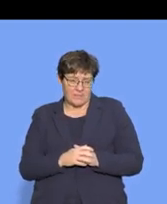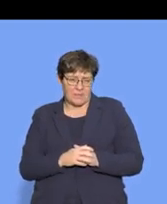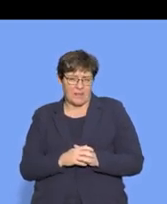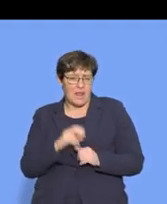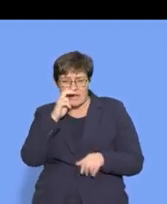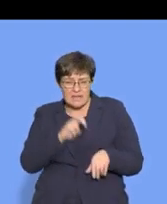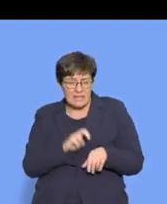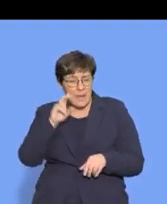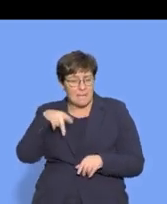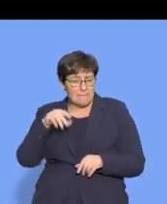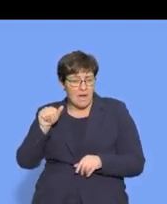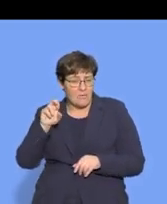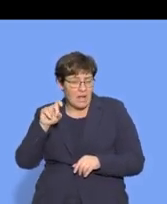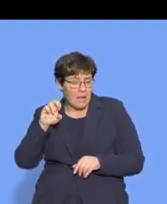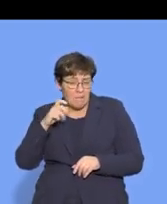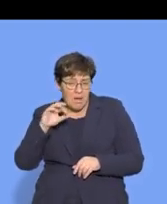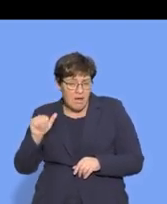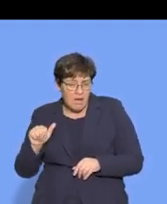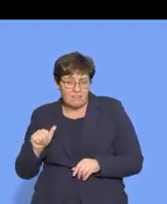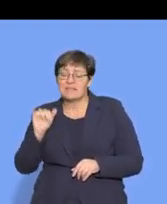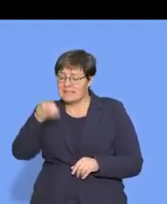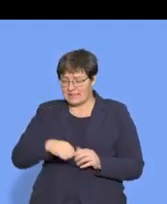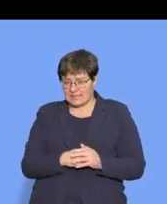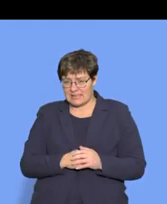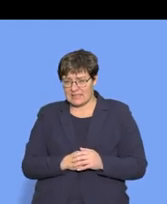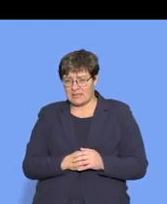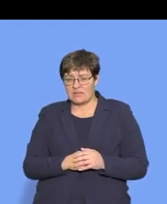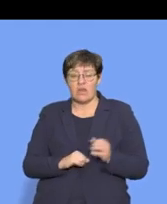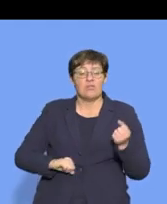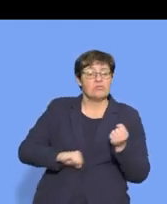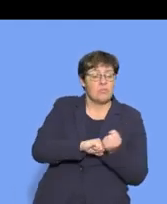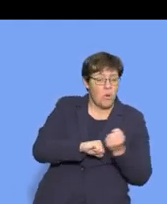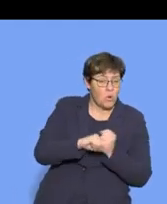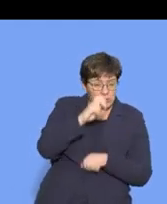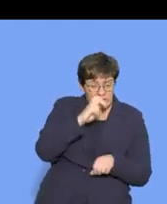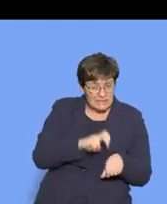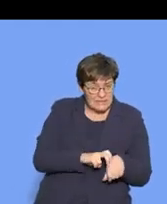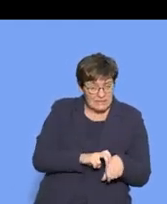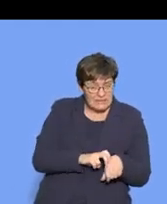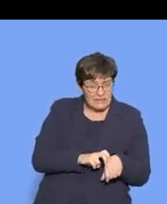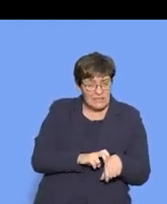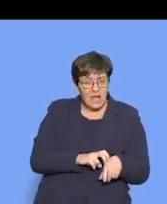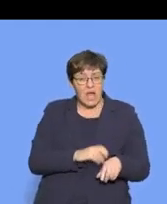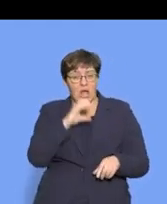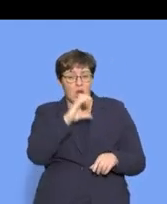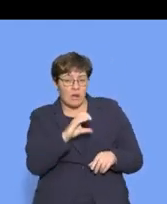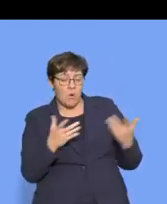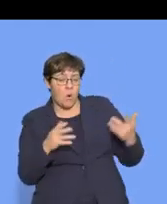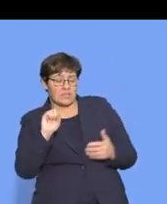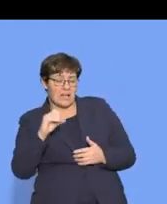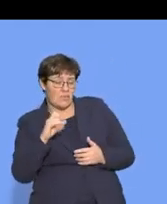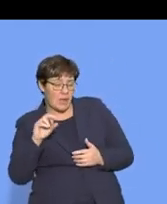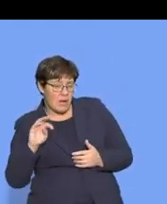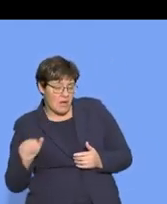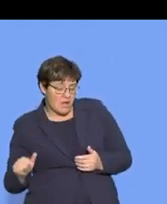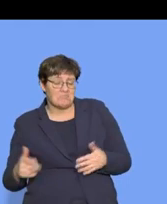Then, will it need parenchyma? Yes, it will. Will it need something to support it? Either collenchyma or